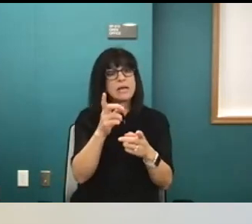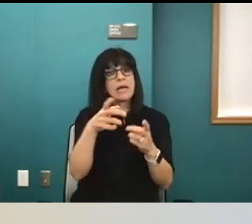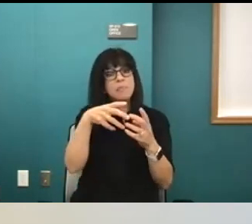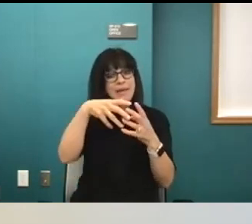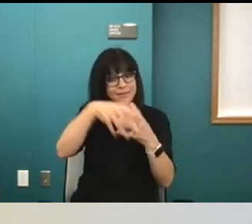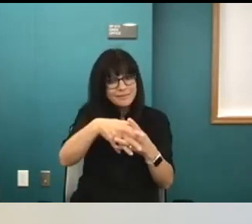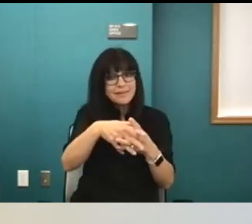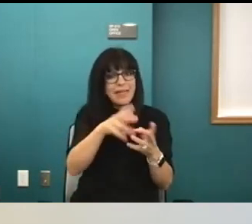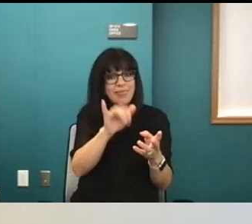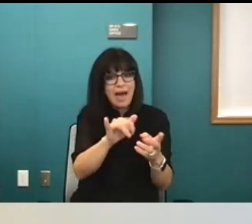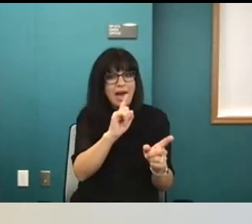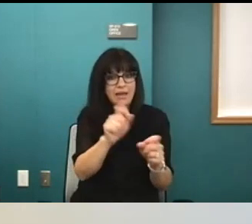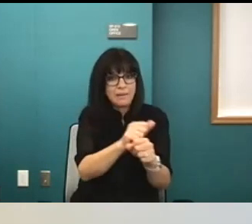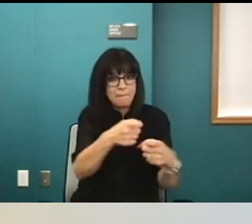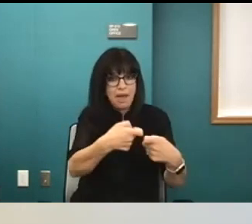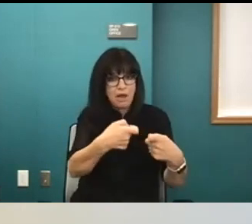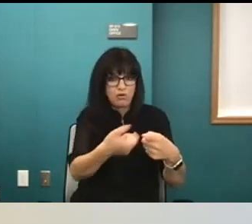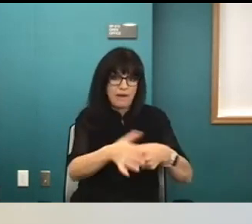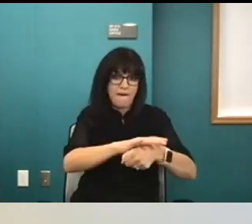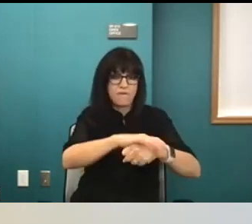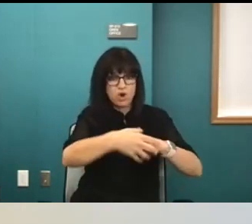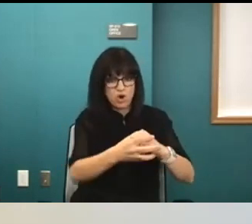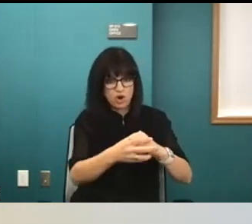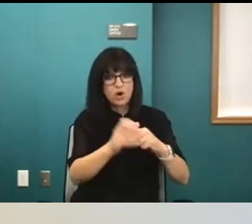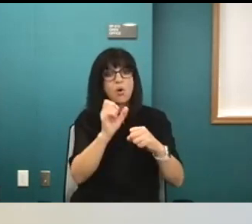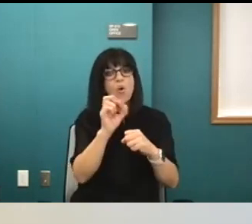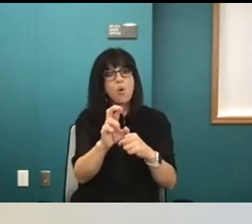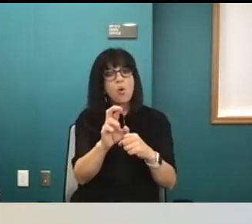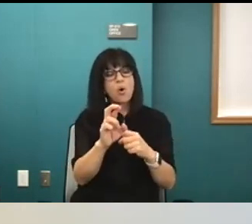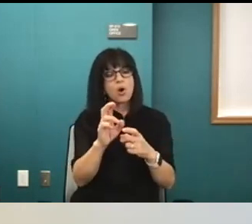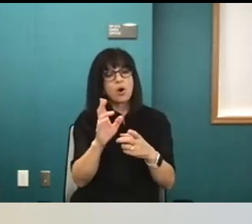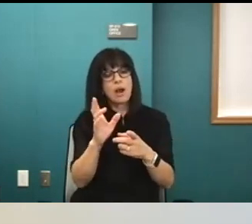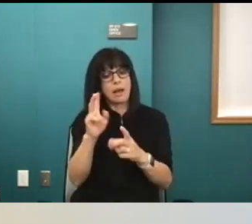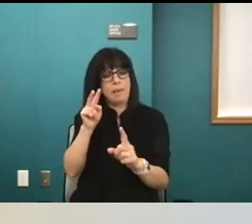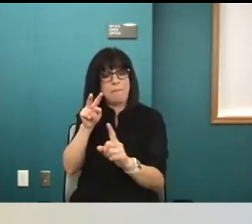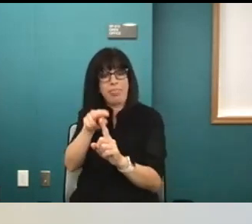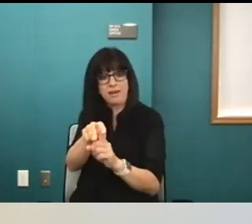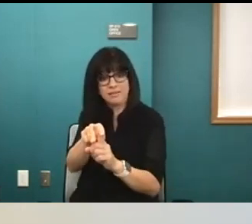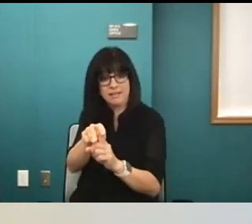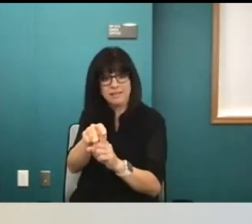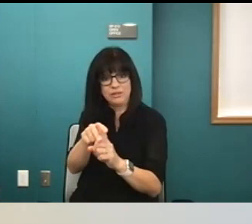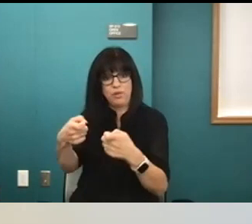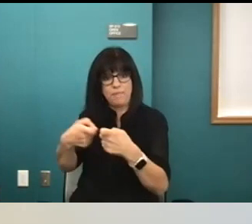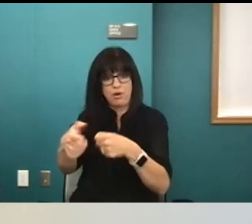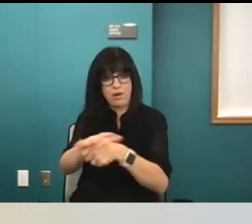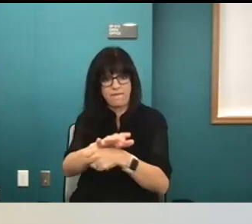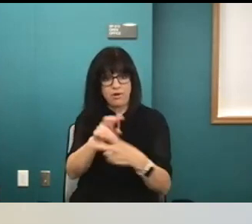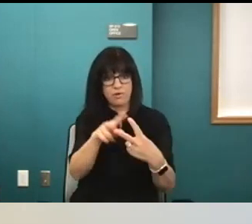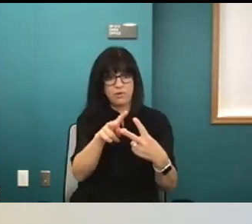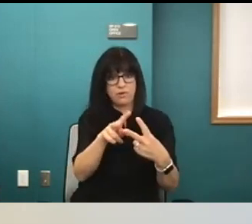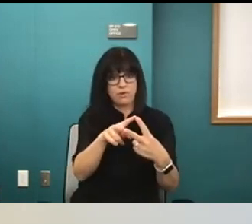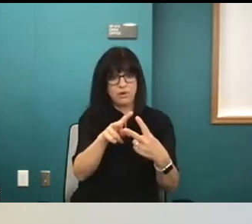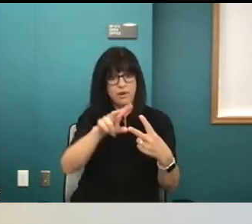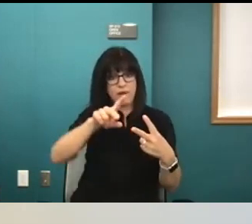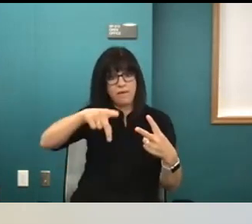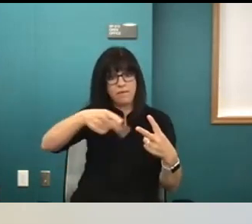the actual battery cover, or it could be plugged into the battery cover. So the two options from Phonak